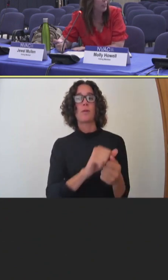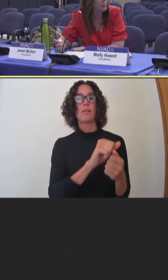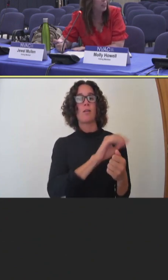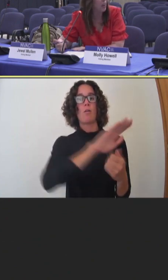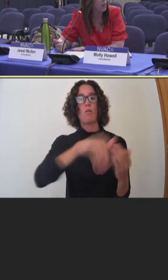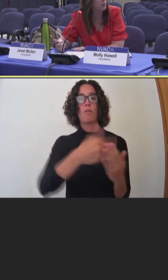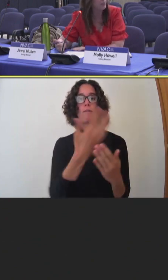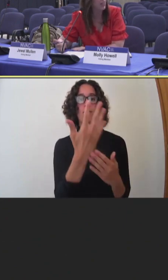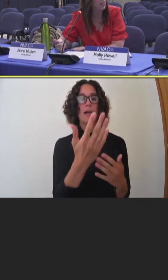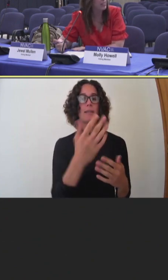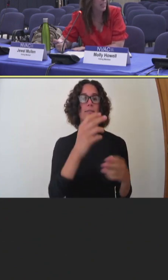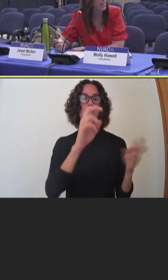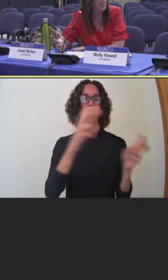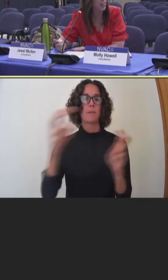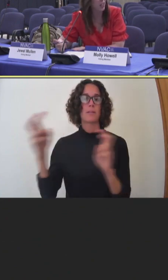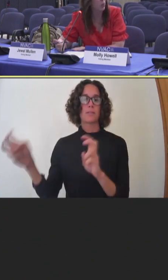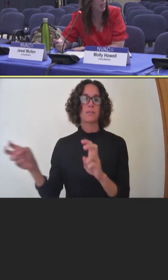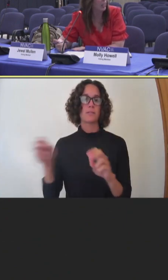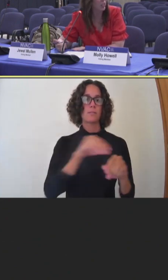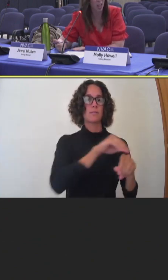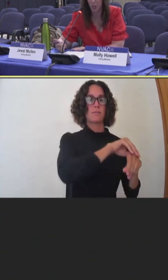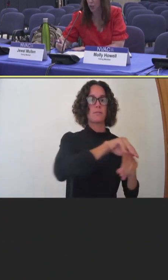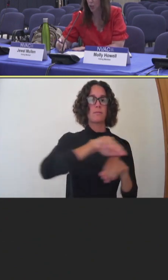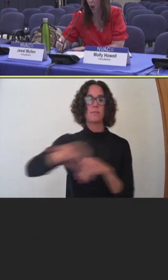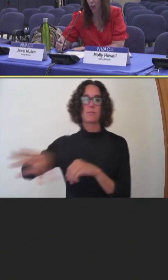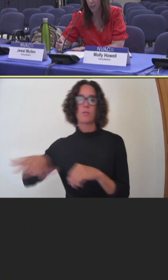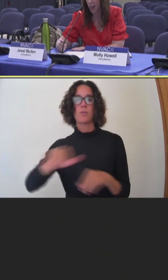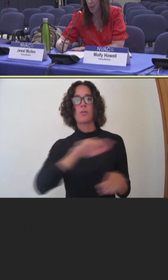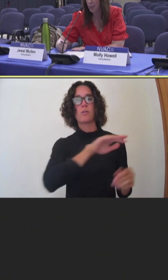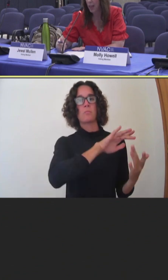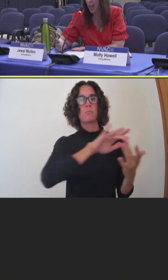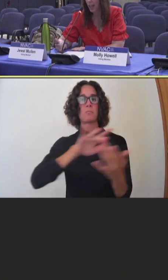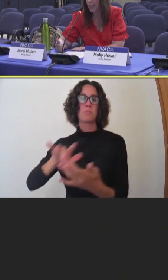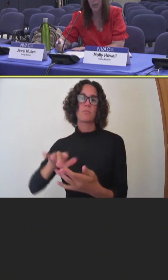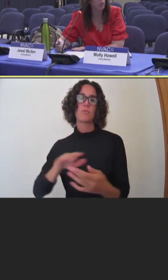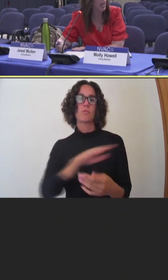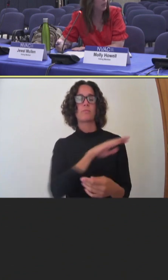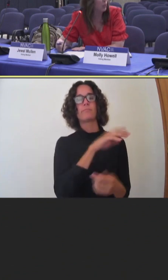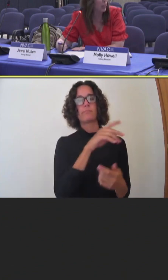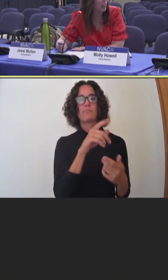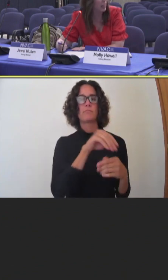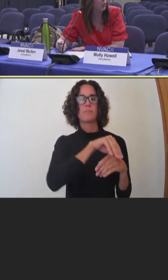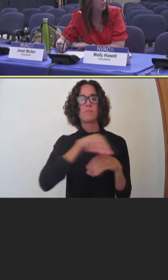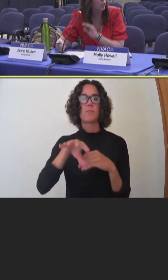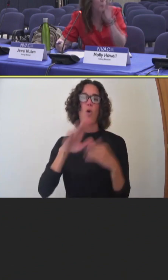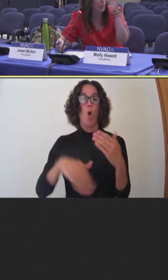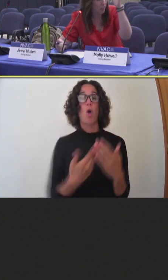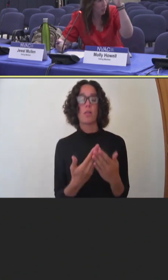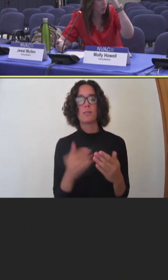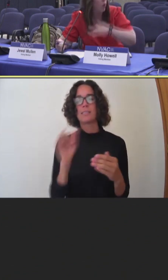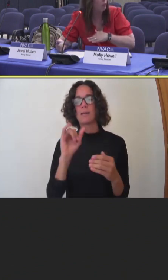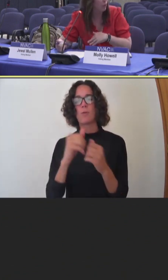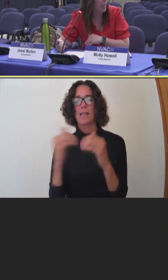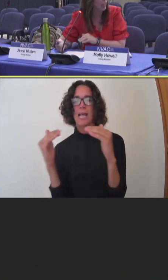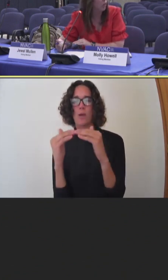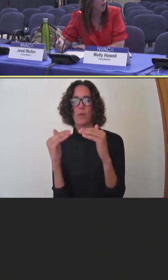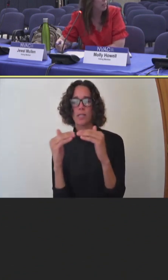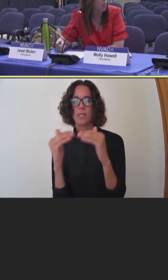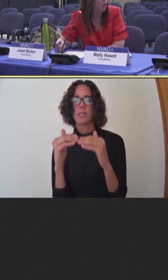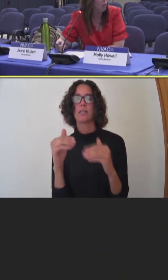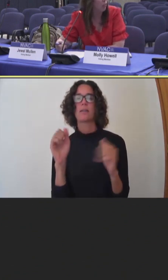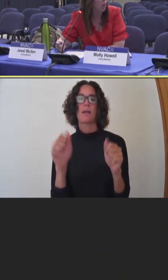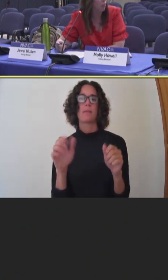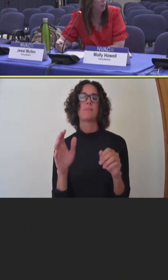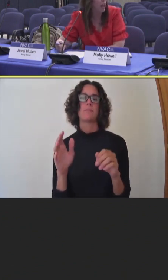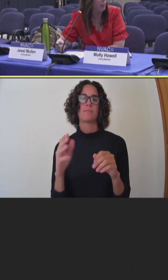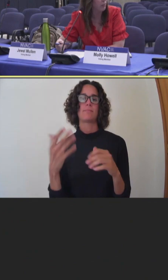topics, because they in a way could touch all of them. And same with equity, I think could be overlaid across